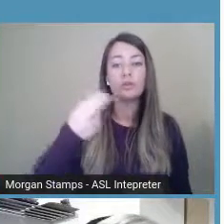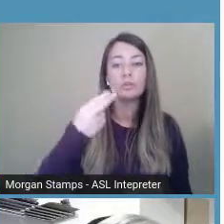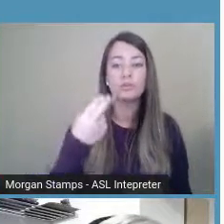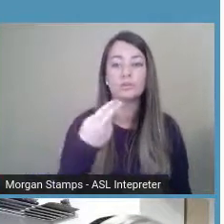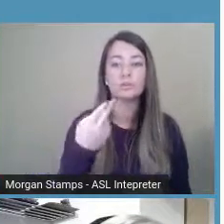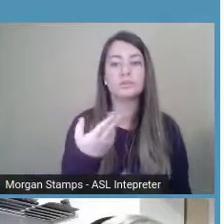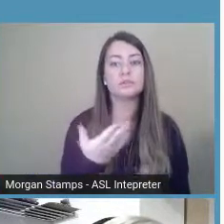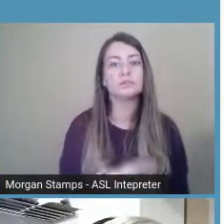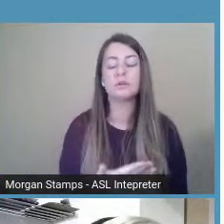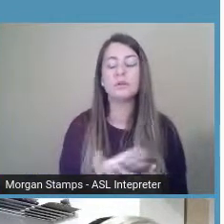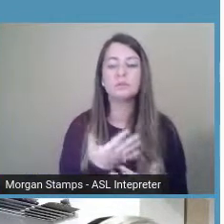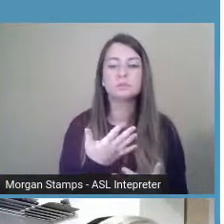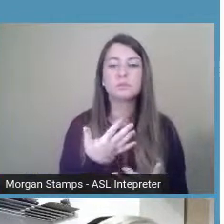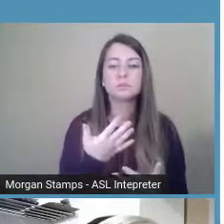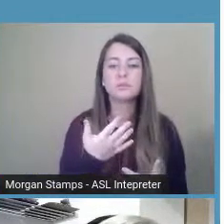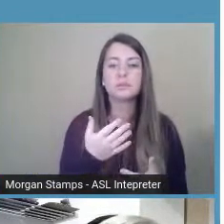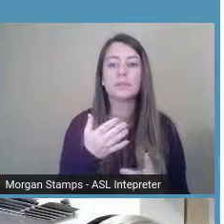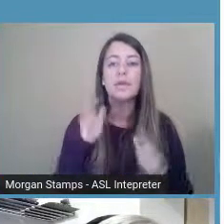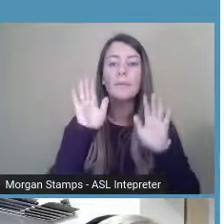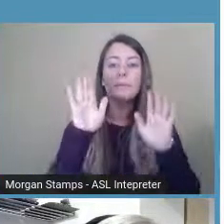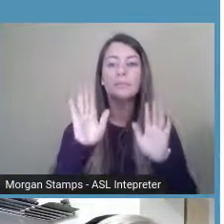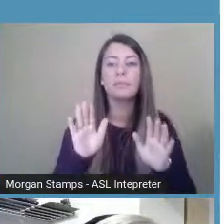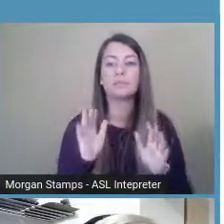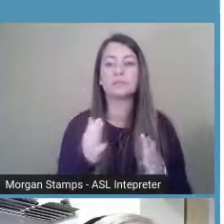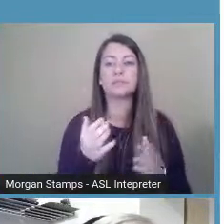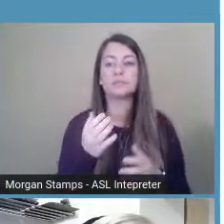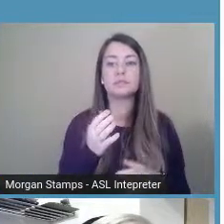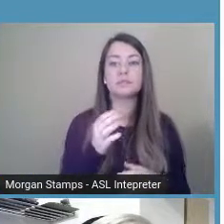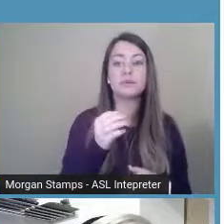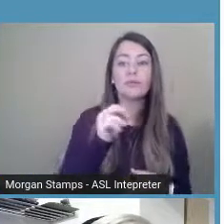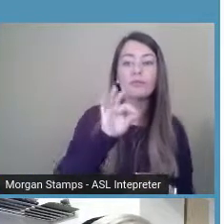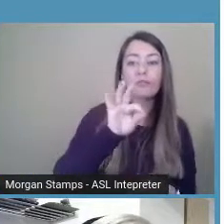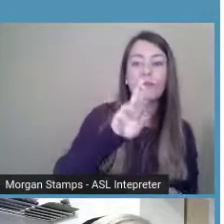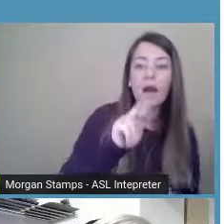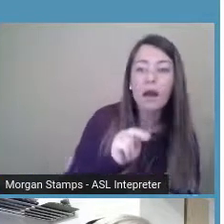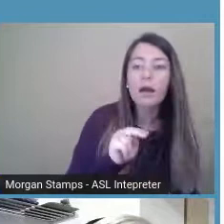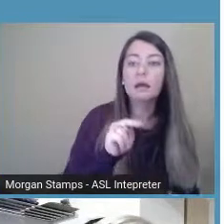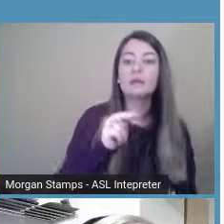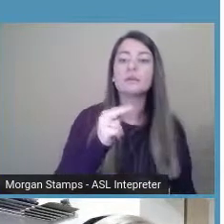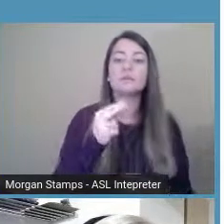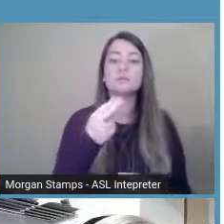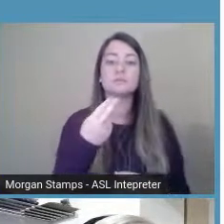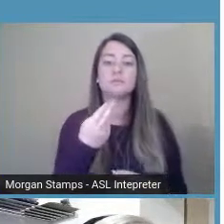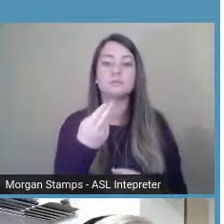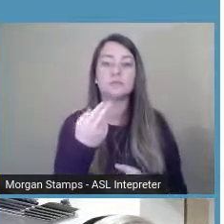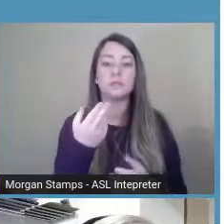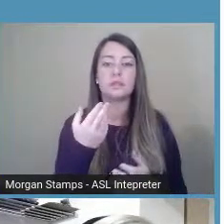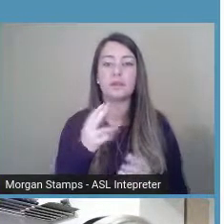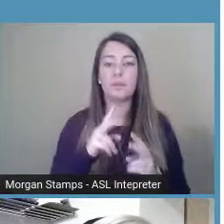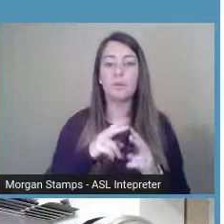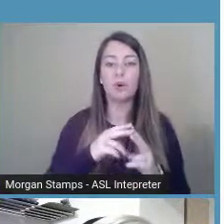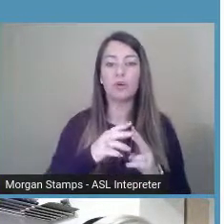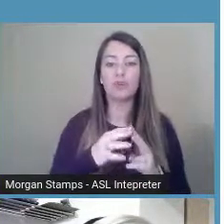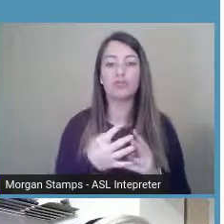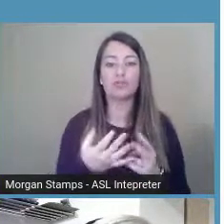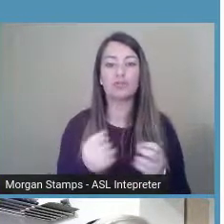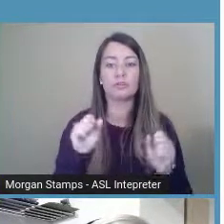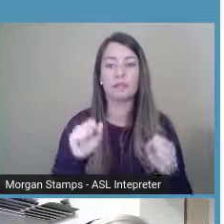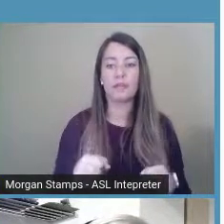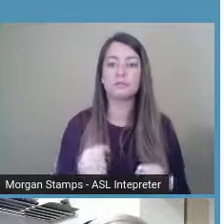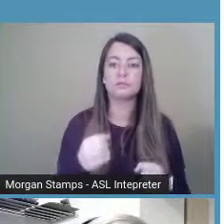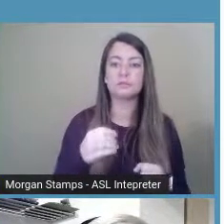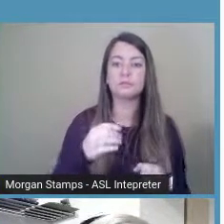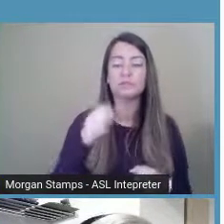integrating virtual programs permanently into our portfolio of educational offerings as on-site visitation picks up and as we